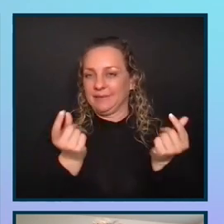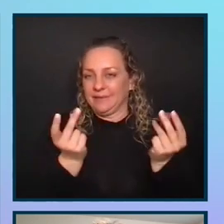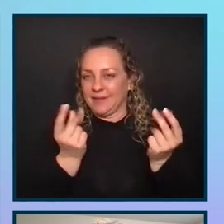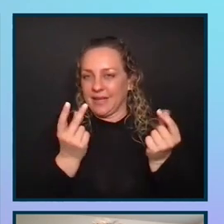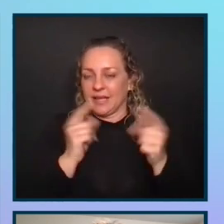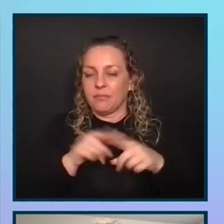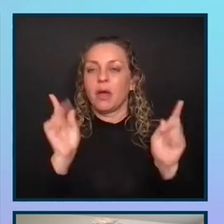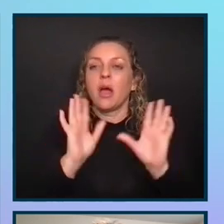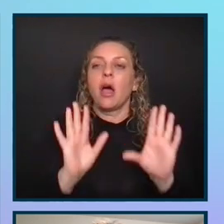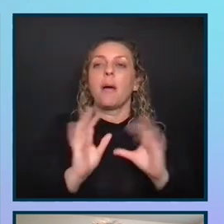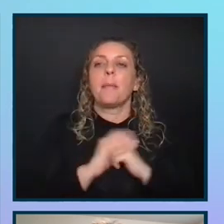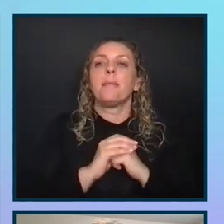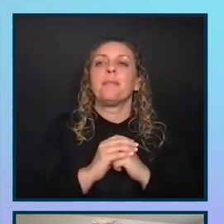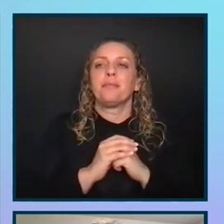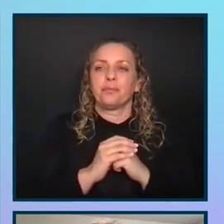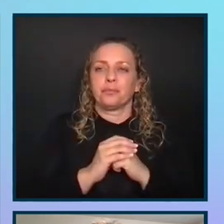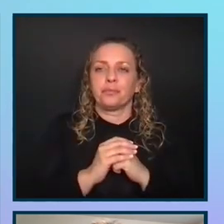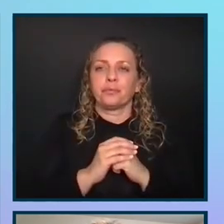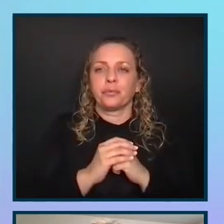but